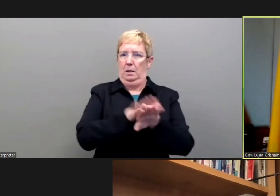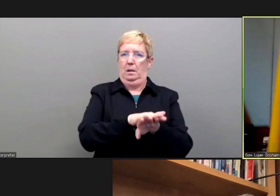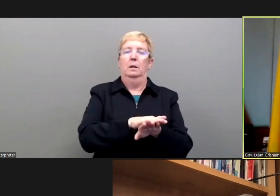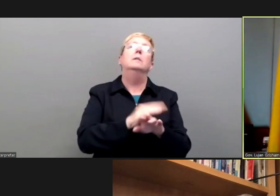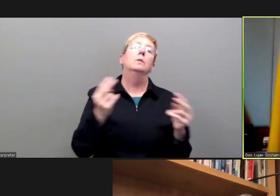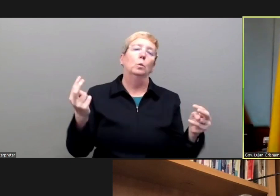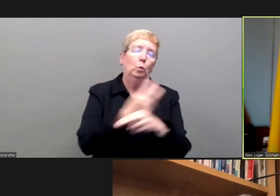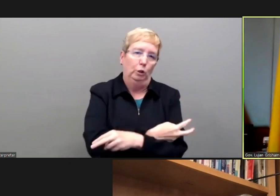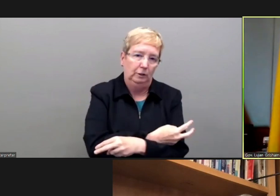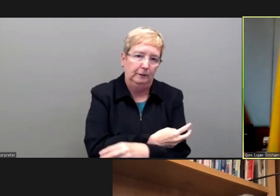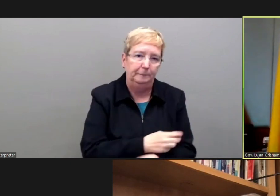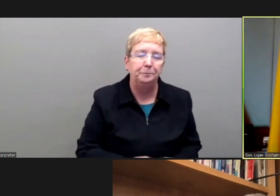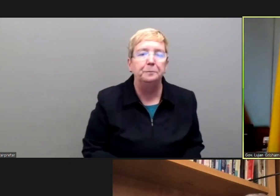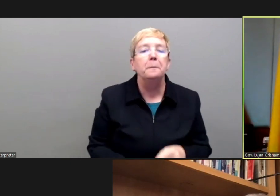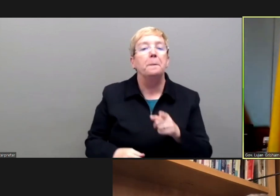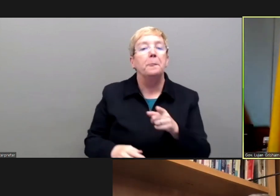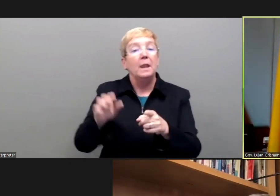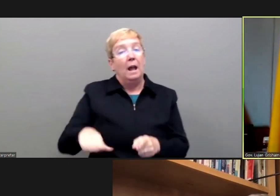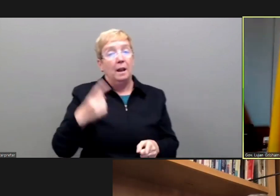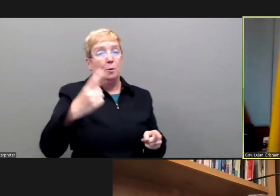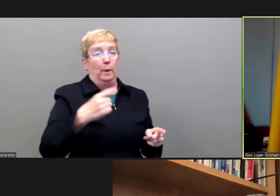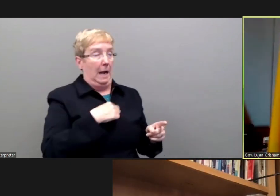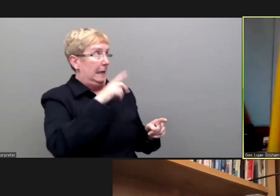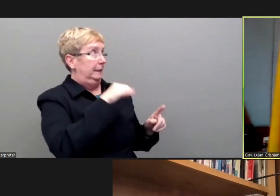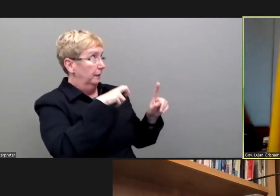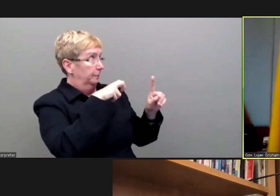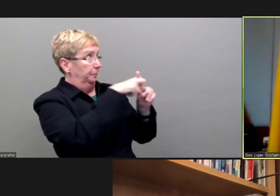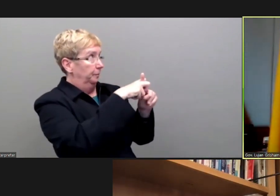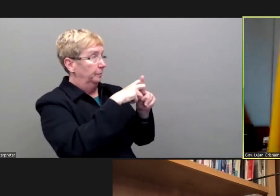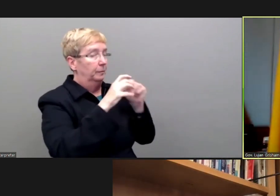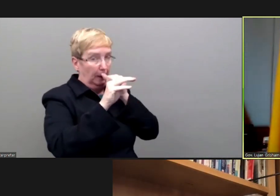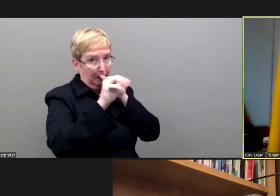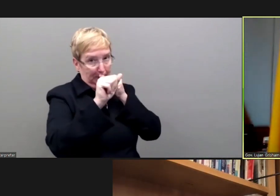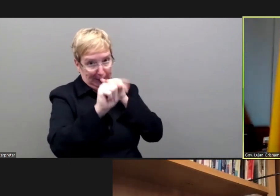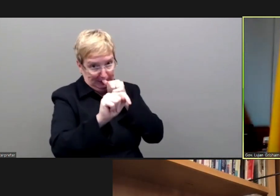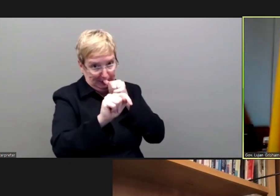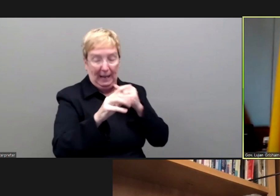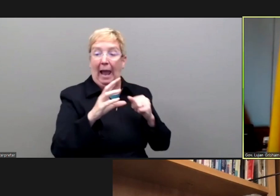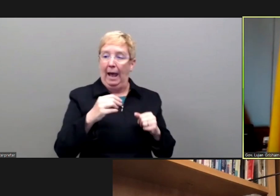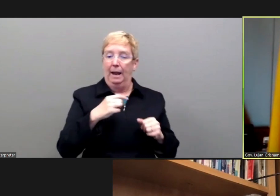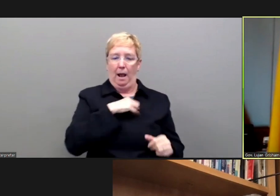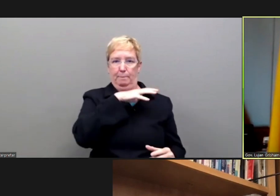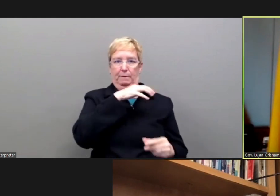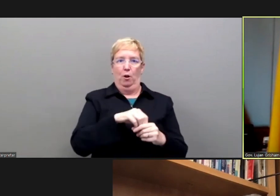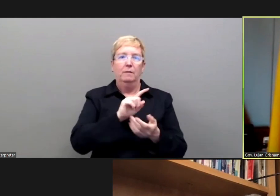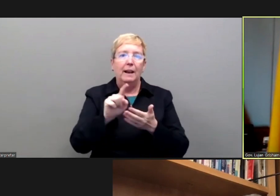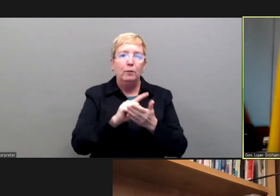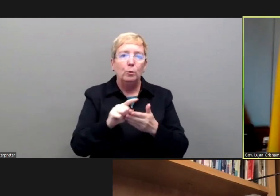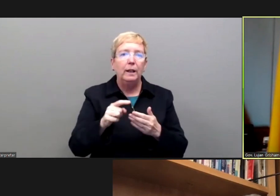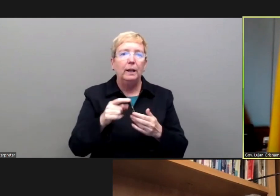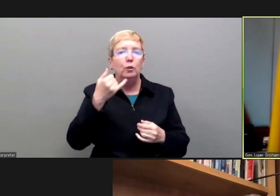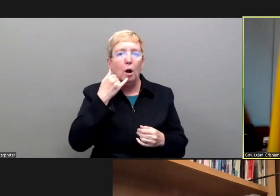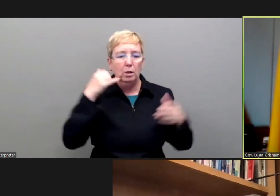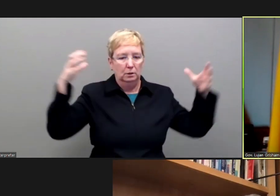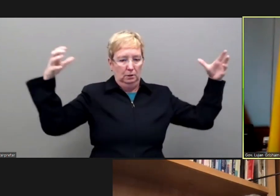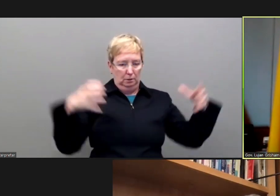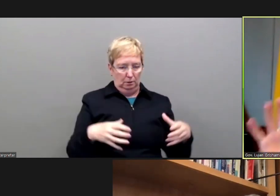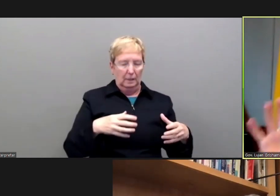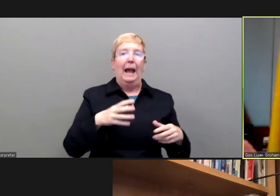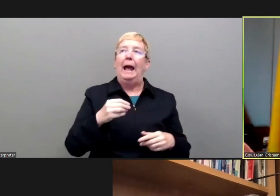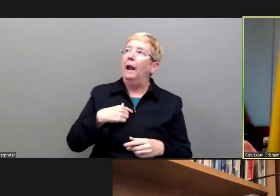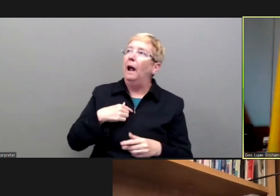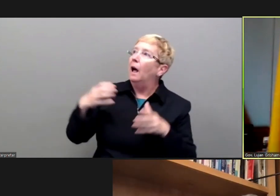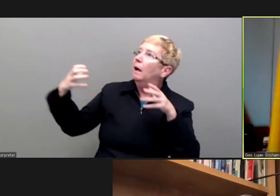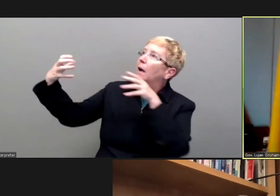the hands of the modeling team and Dr. Grace, and then I participate in weekly calls with the Biden administration,